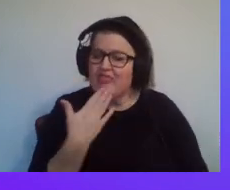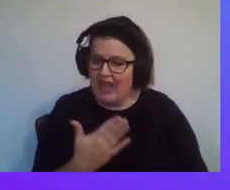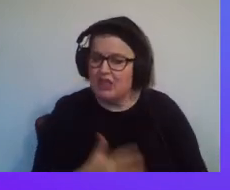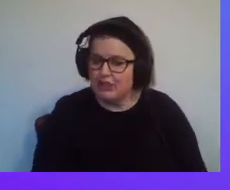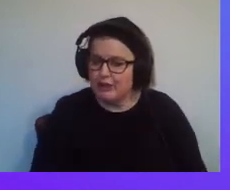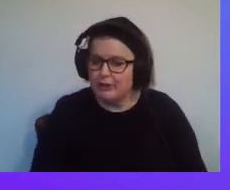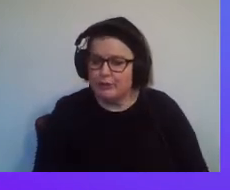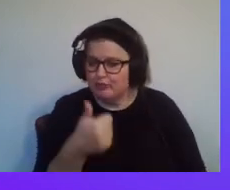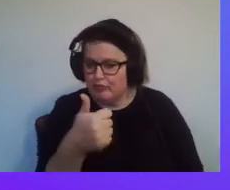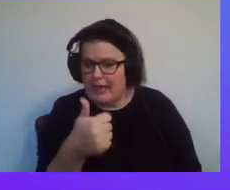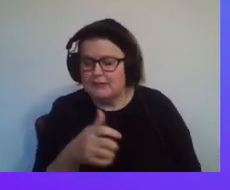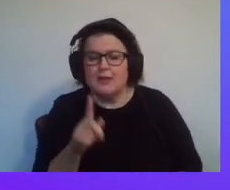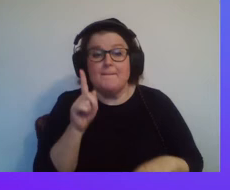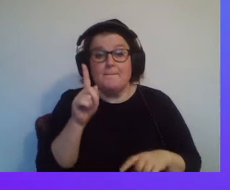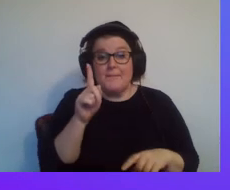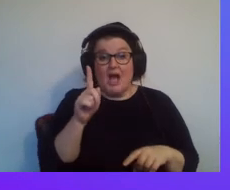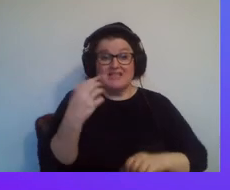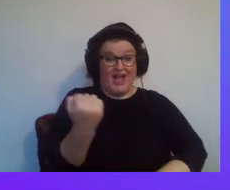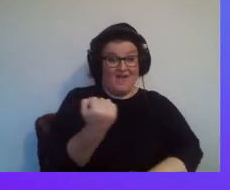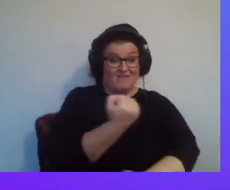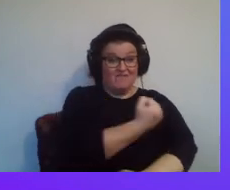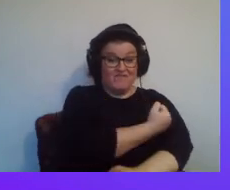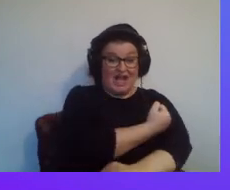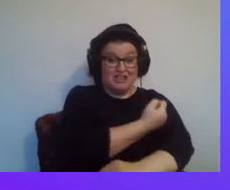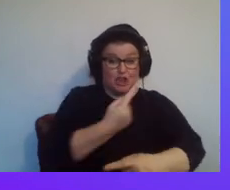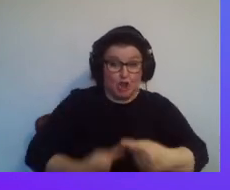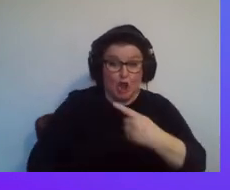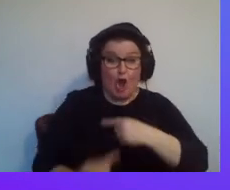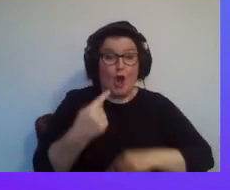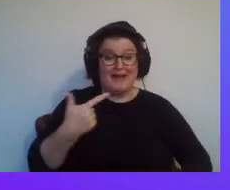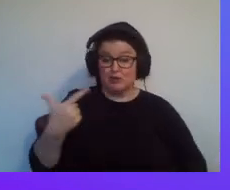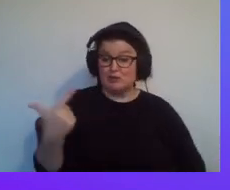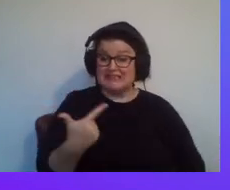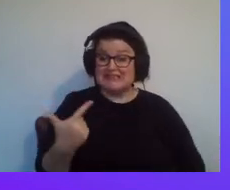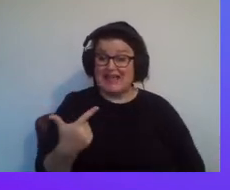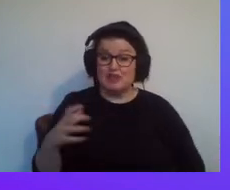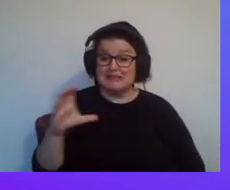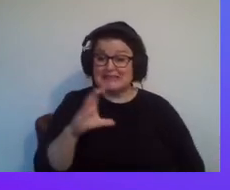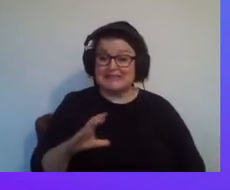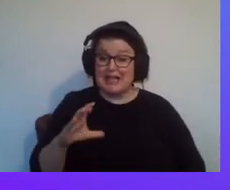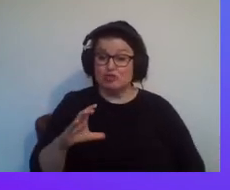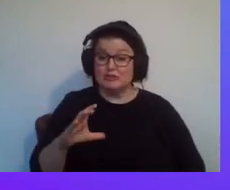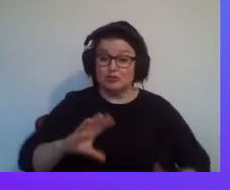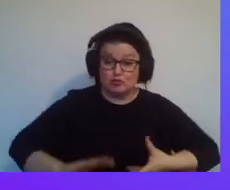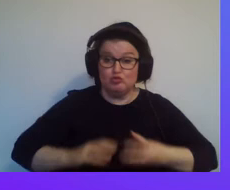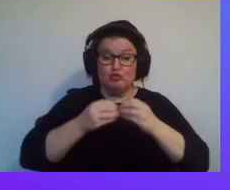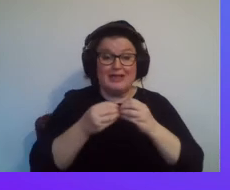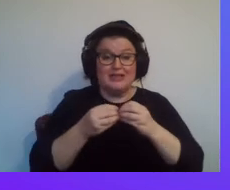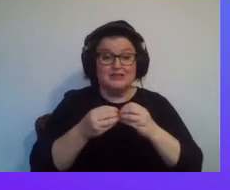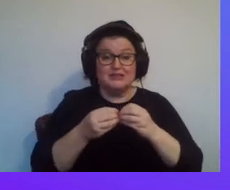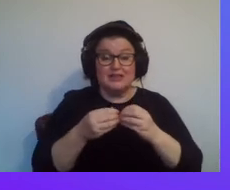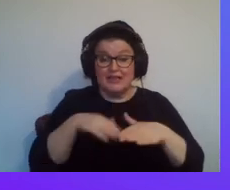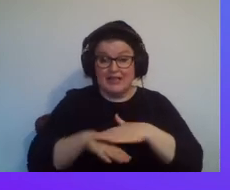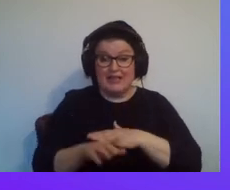that actually vaccines have gone back to the 17th, 18th century. They were created in England, Edward Jenner. Mm-hmm. And after